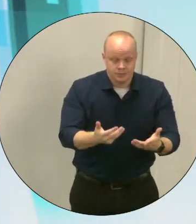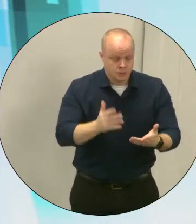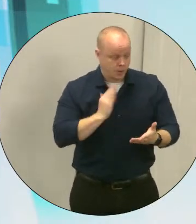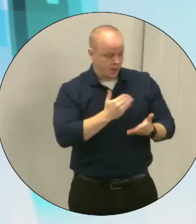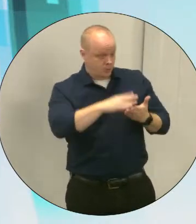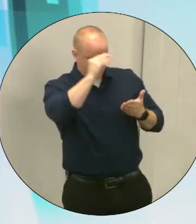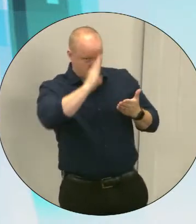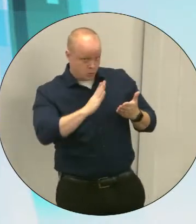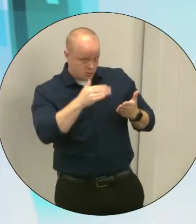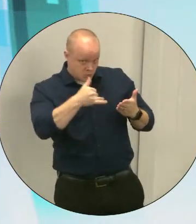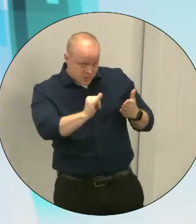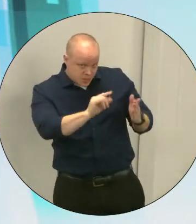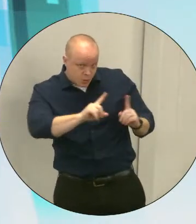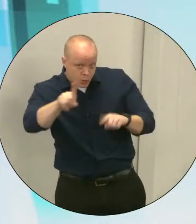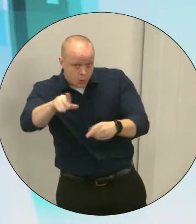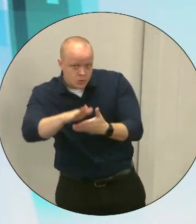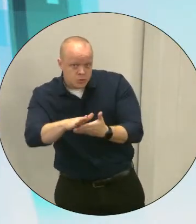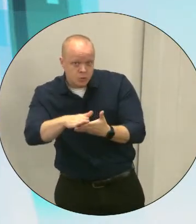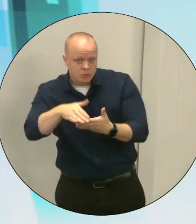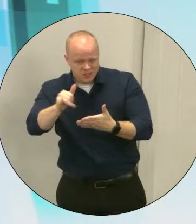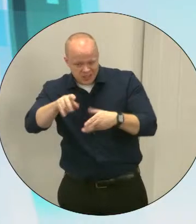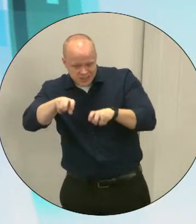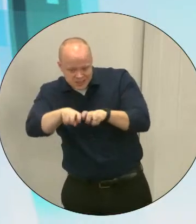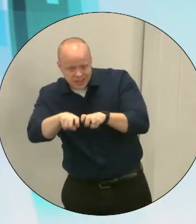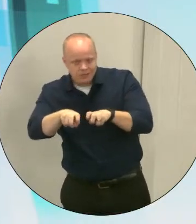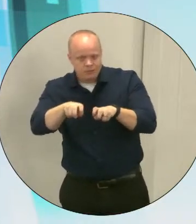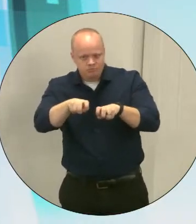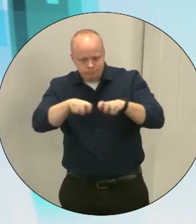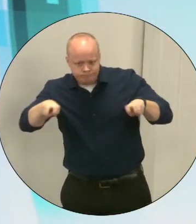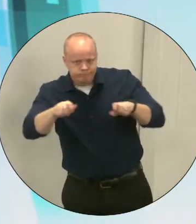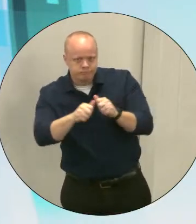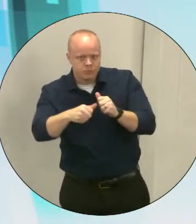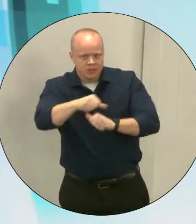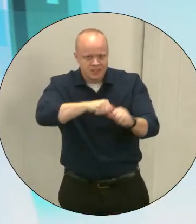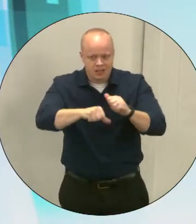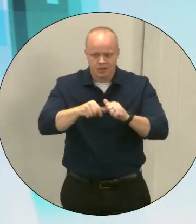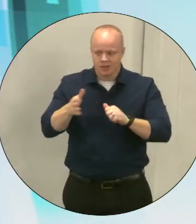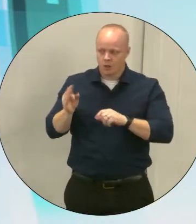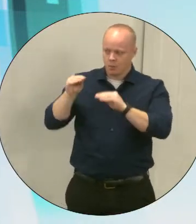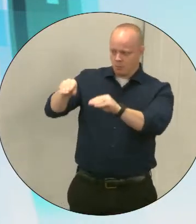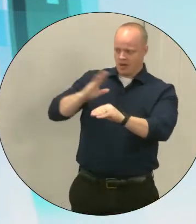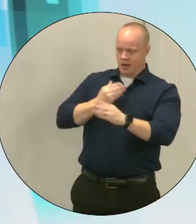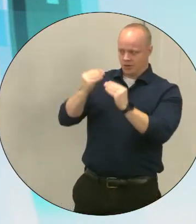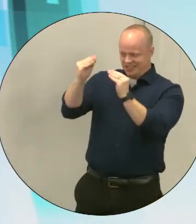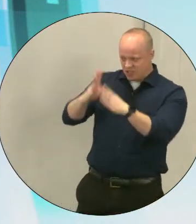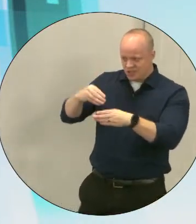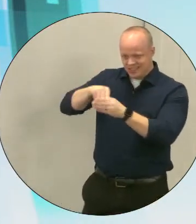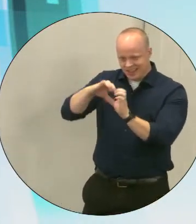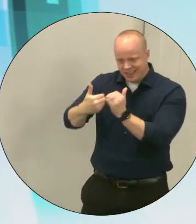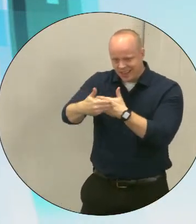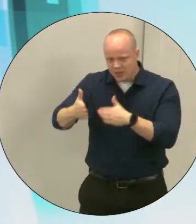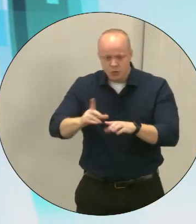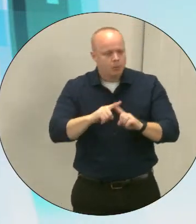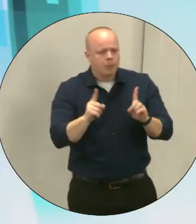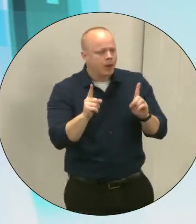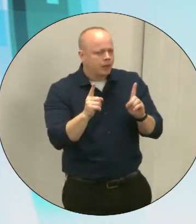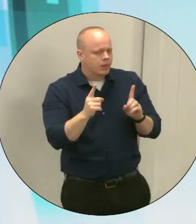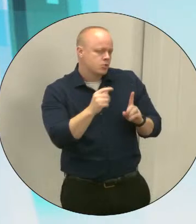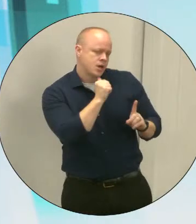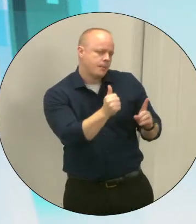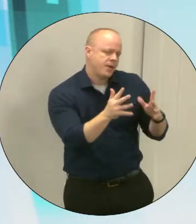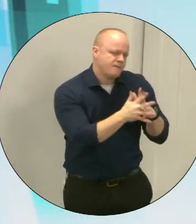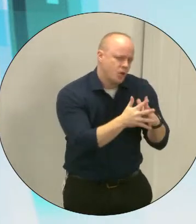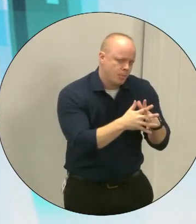still going to go to school. They were still going to sit next to each other, shoulder to shoulder. They were going to put our teachers in the classroom, but there was not going to be football